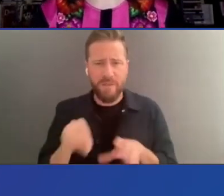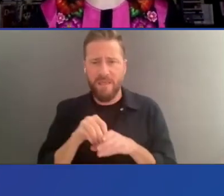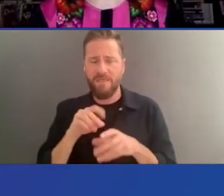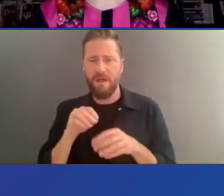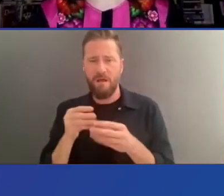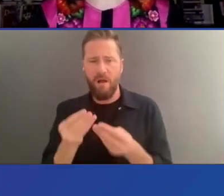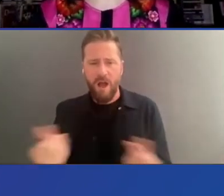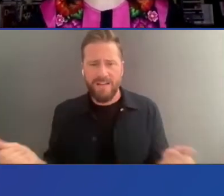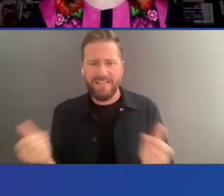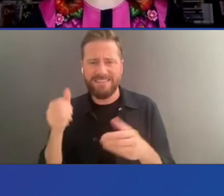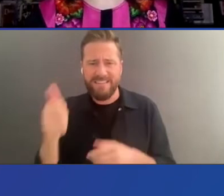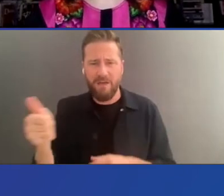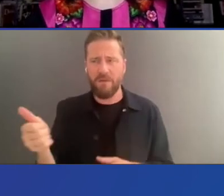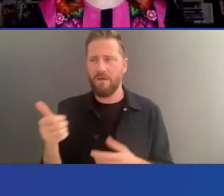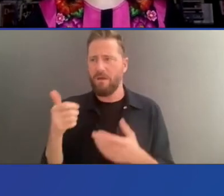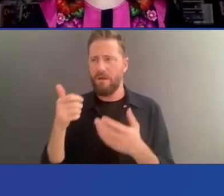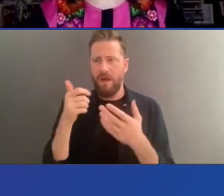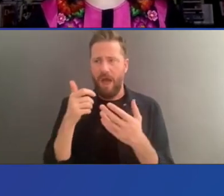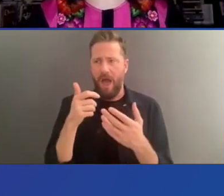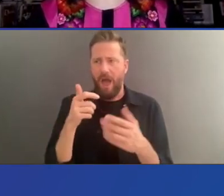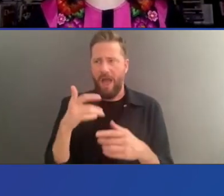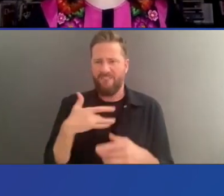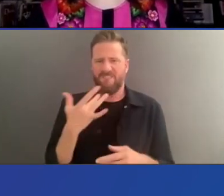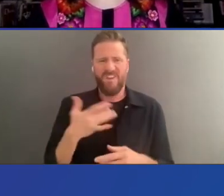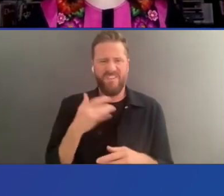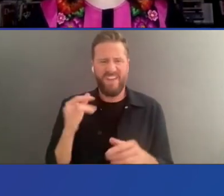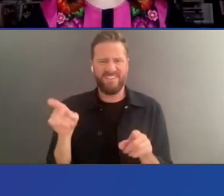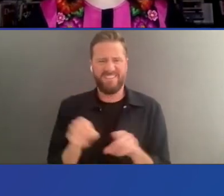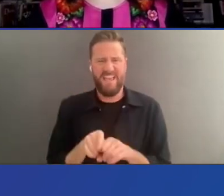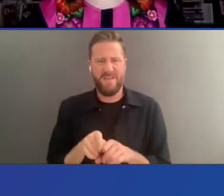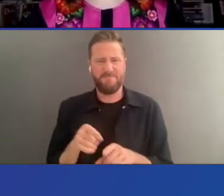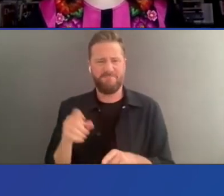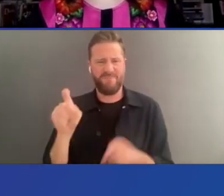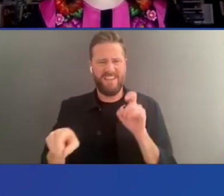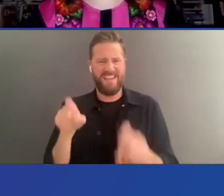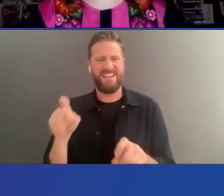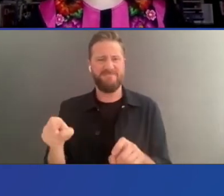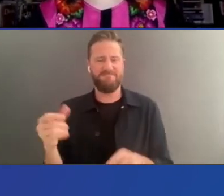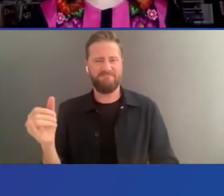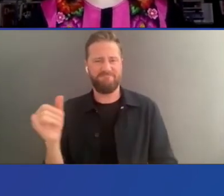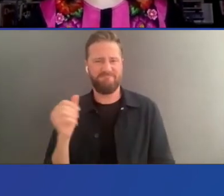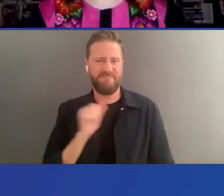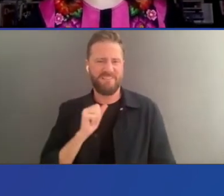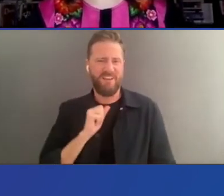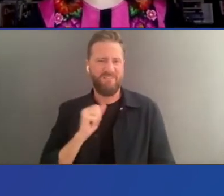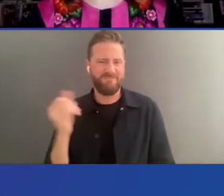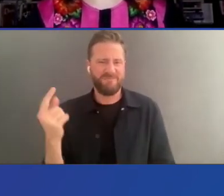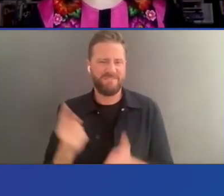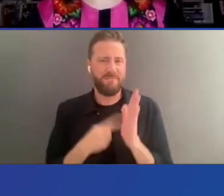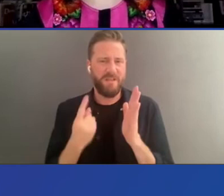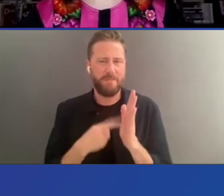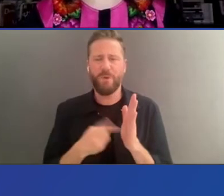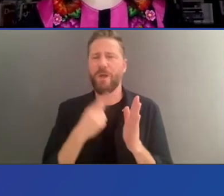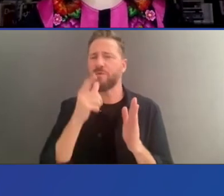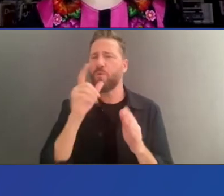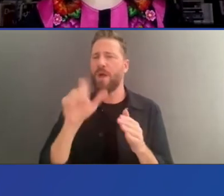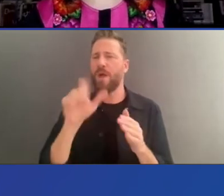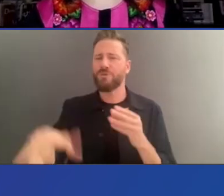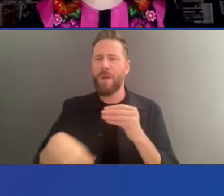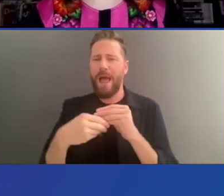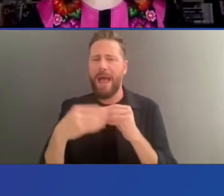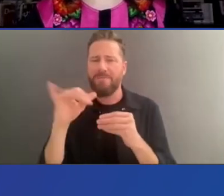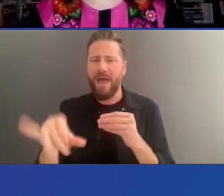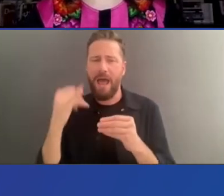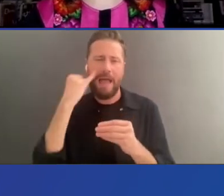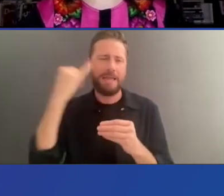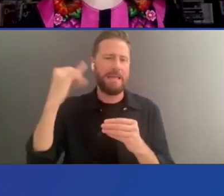itself. And so I feel that same need myself sometimes. But see, I think who else wants to pick up on this